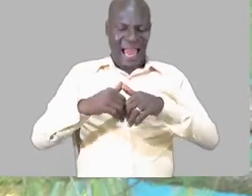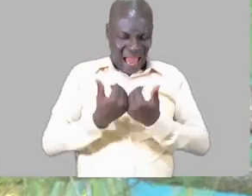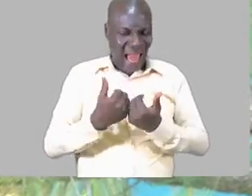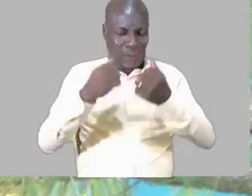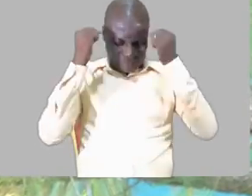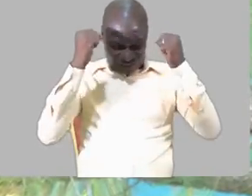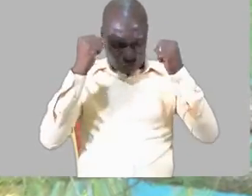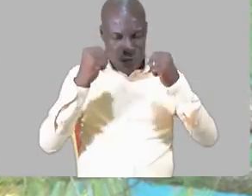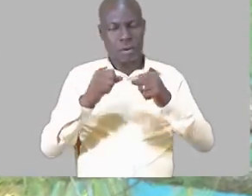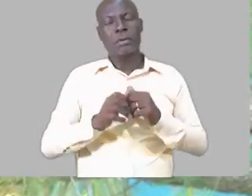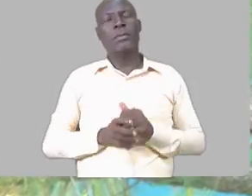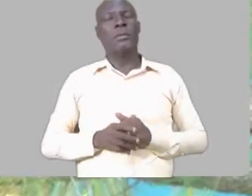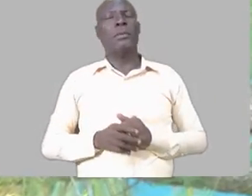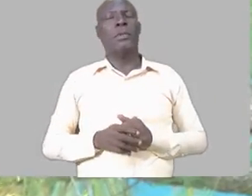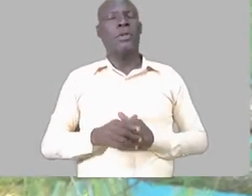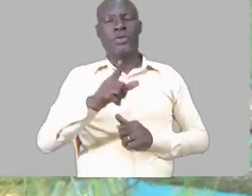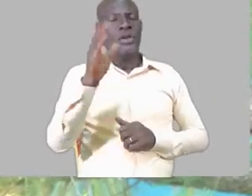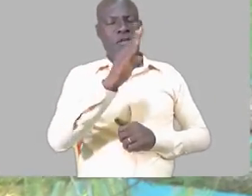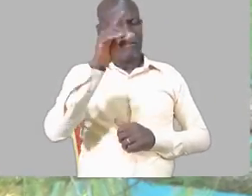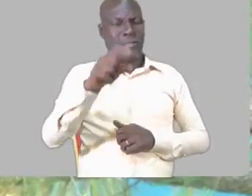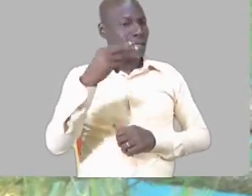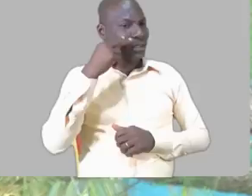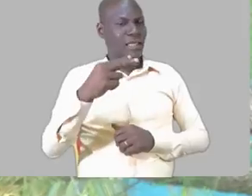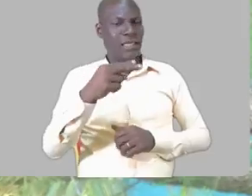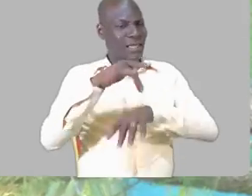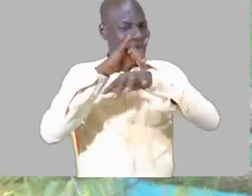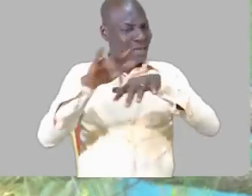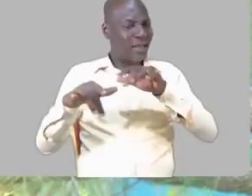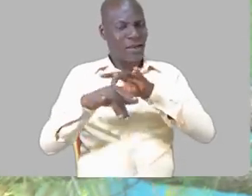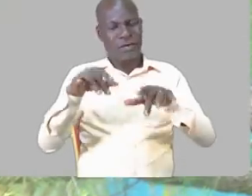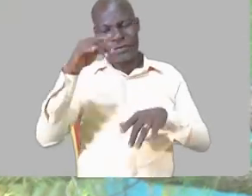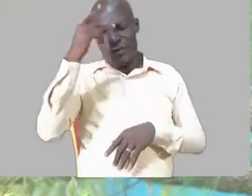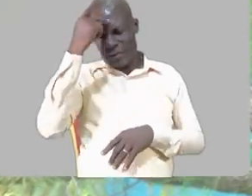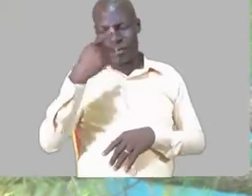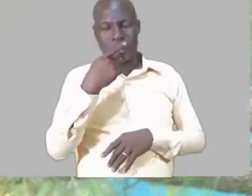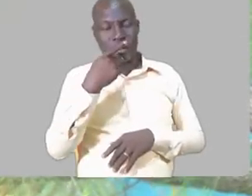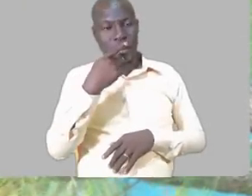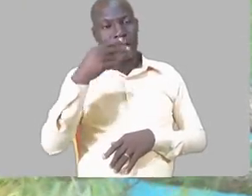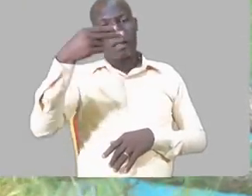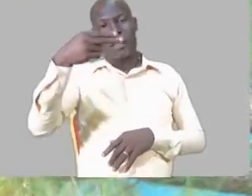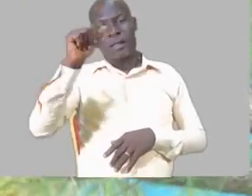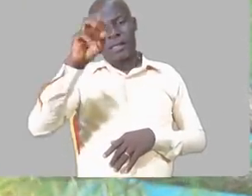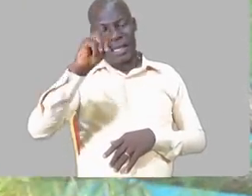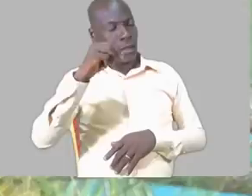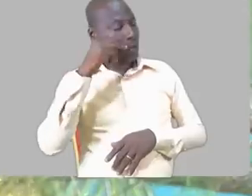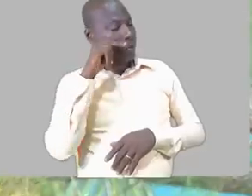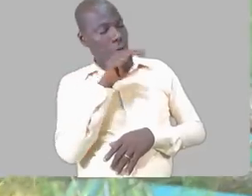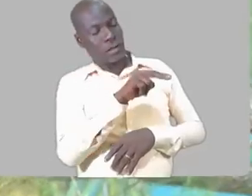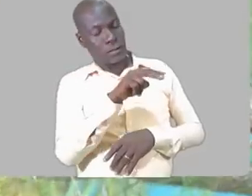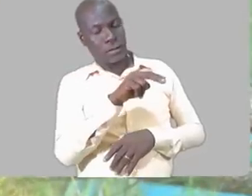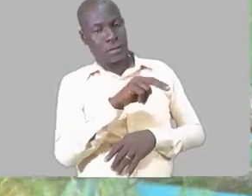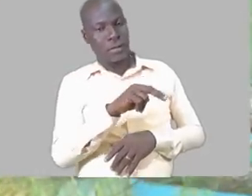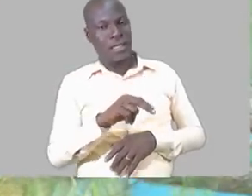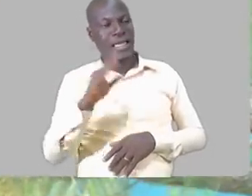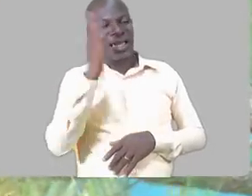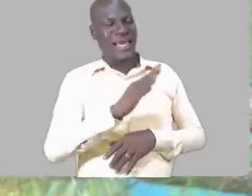mysterious the whole thing is. Wini ho kwanse wu papa adagaso ham akohwe ne papa adaga sabe sabe